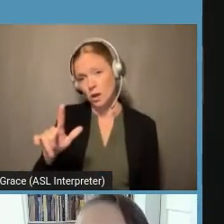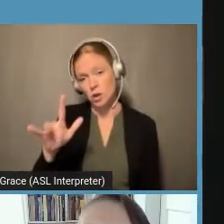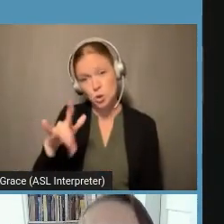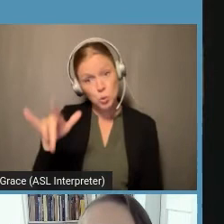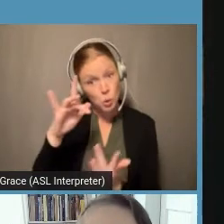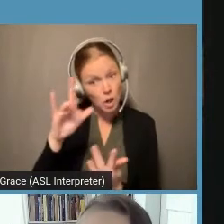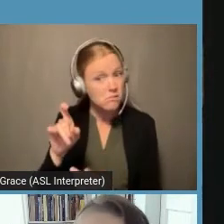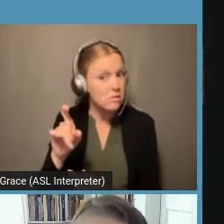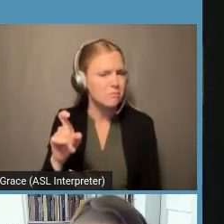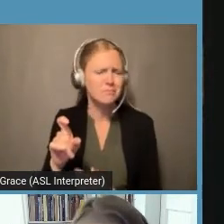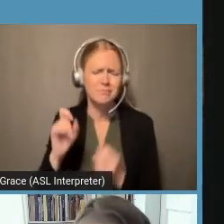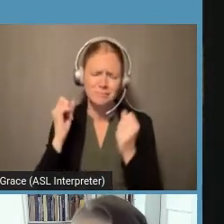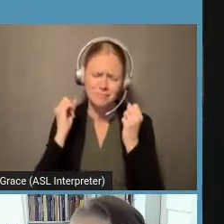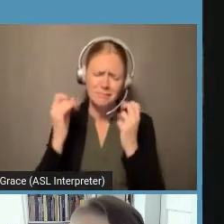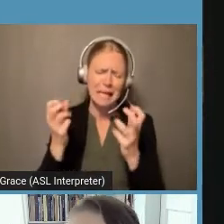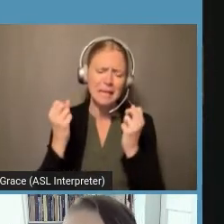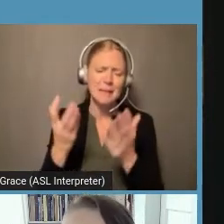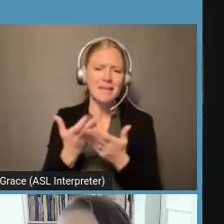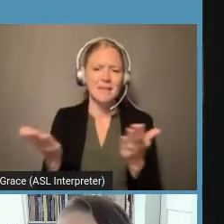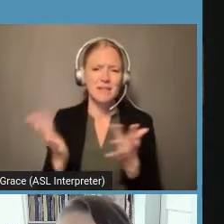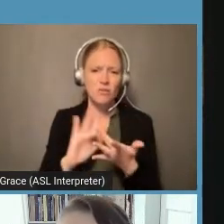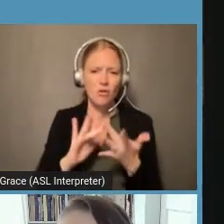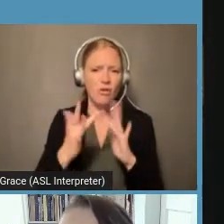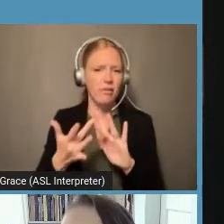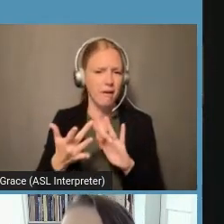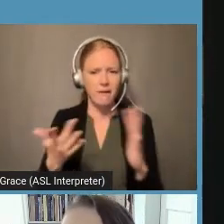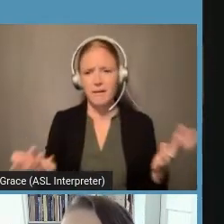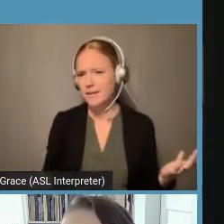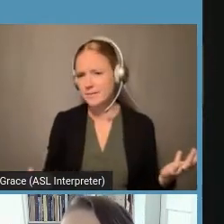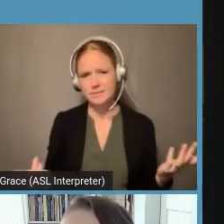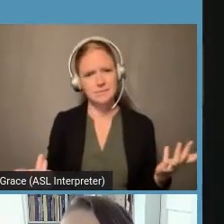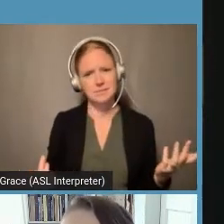There could be lots and lots of things. There are lots of tools out there.